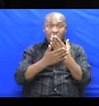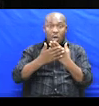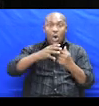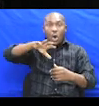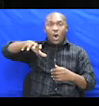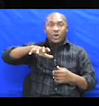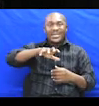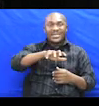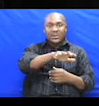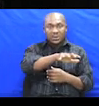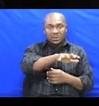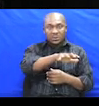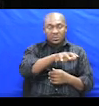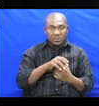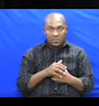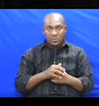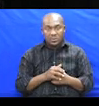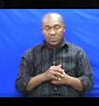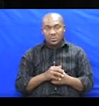said, African colonies